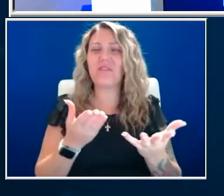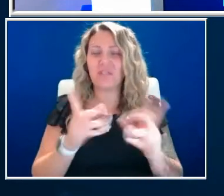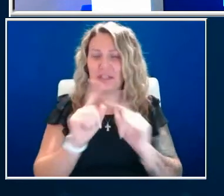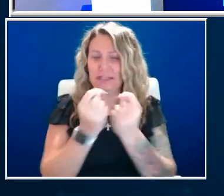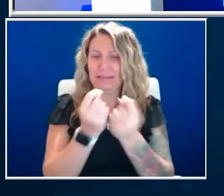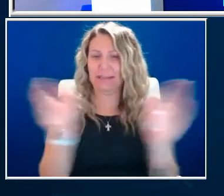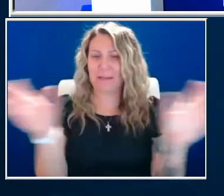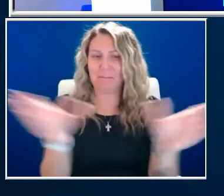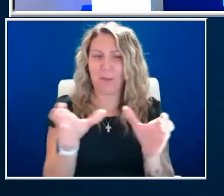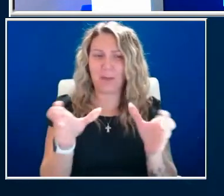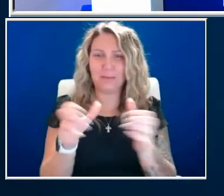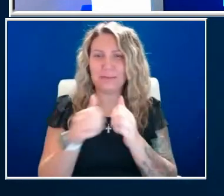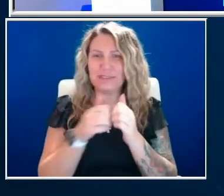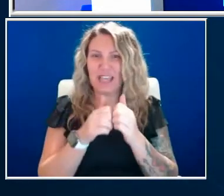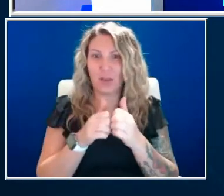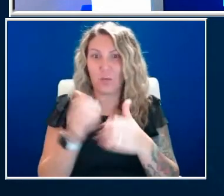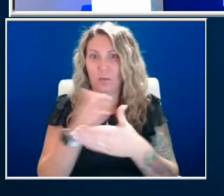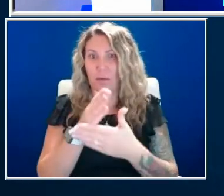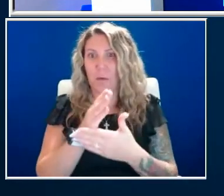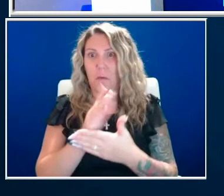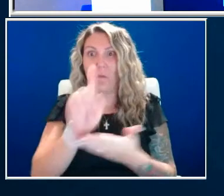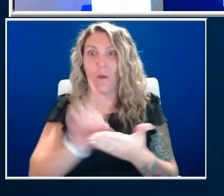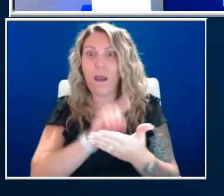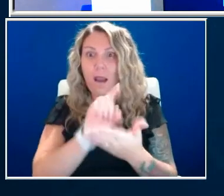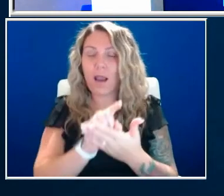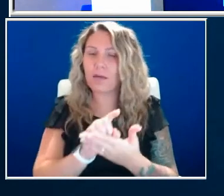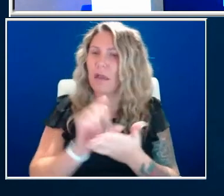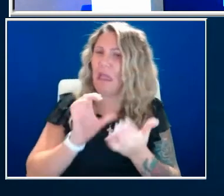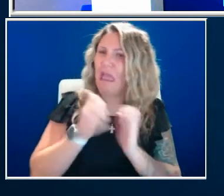or two. Amy, how far along were you in the pregnancy?